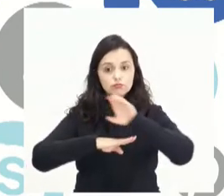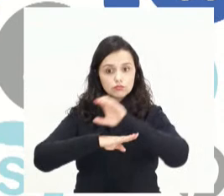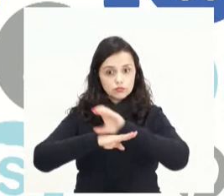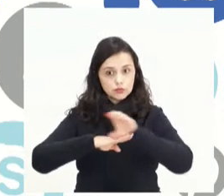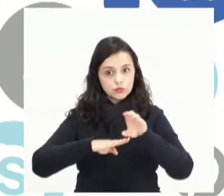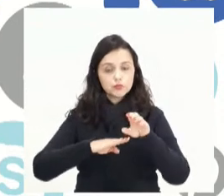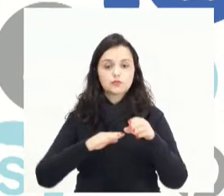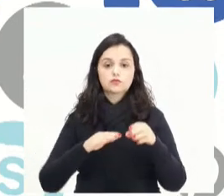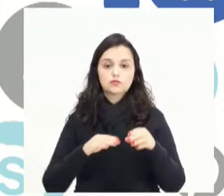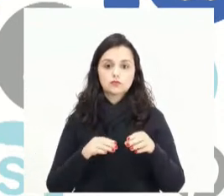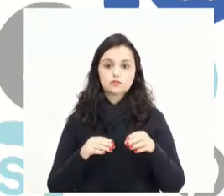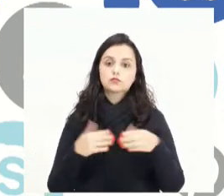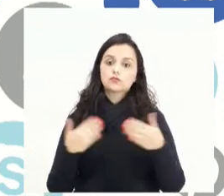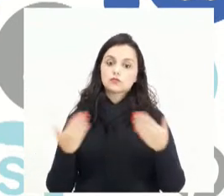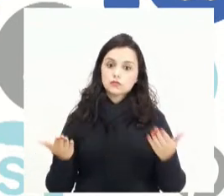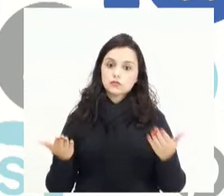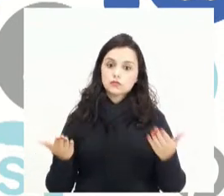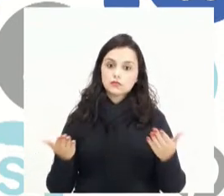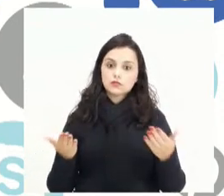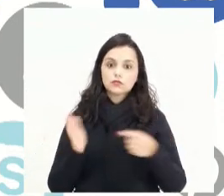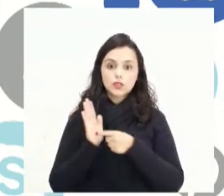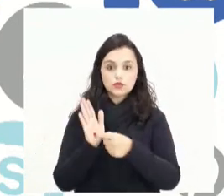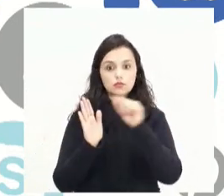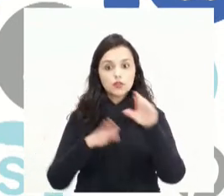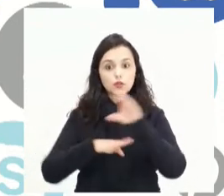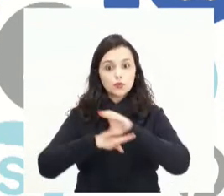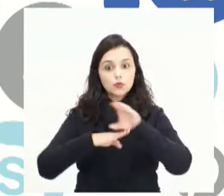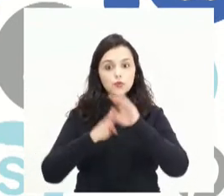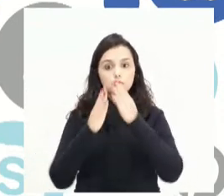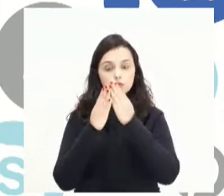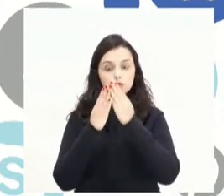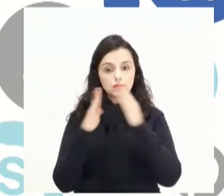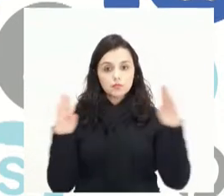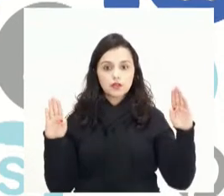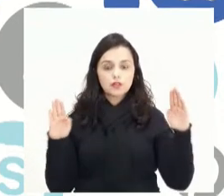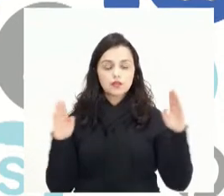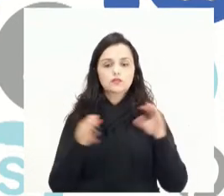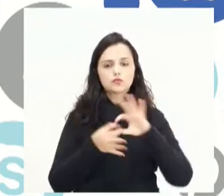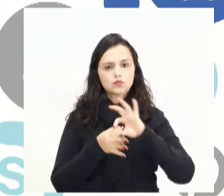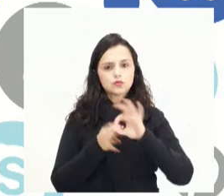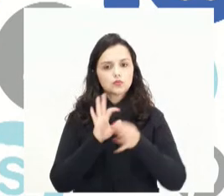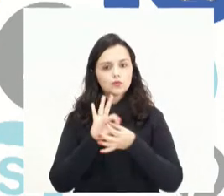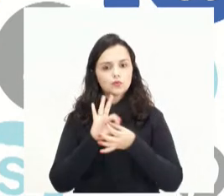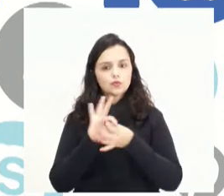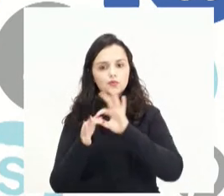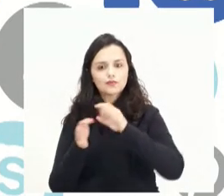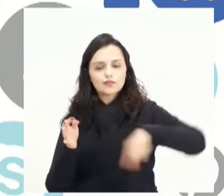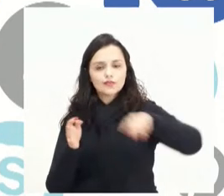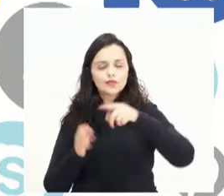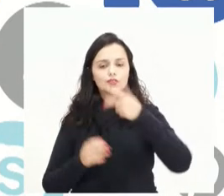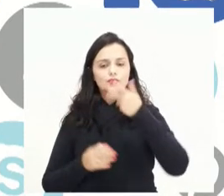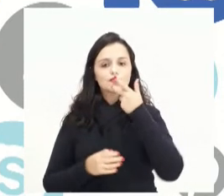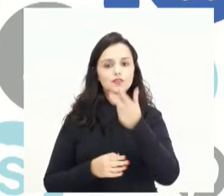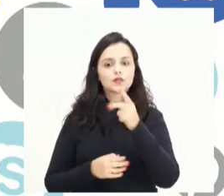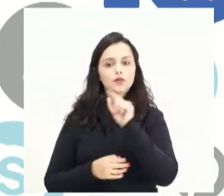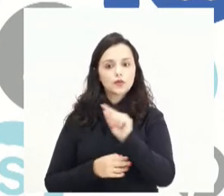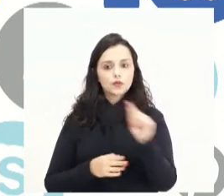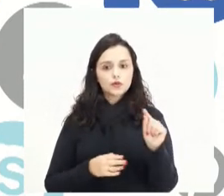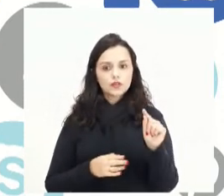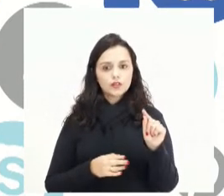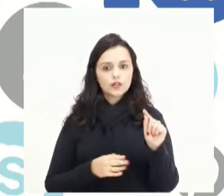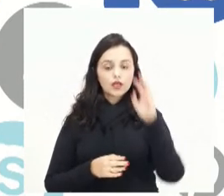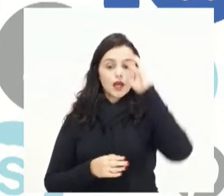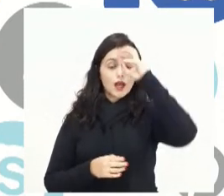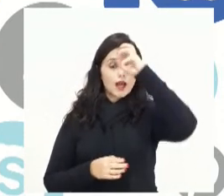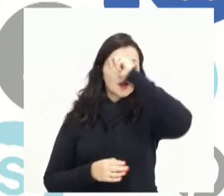it's indicated these open courses are indicated in the context we are increasingly talking more